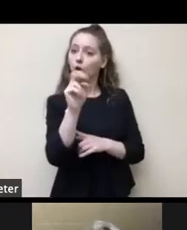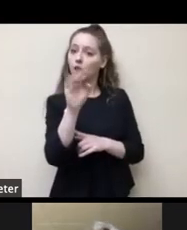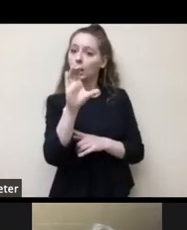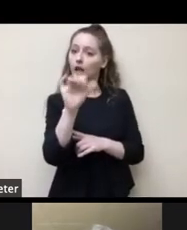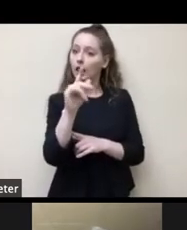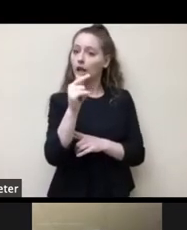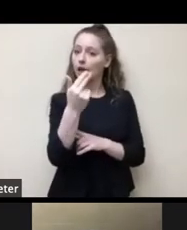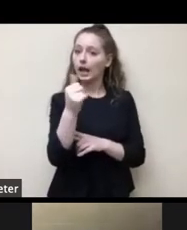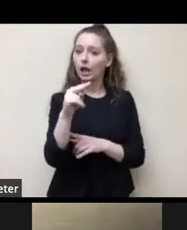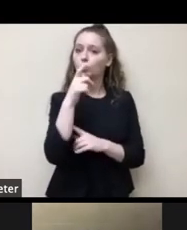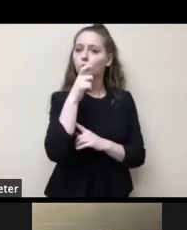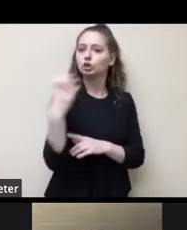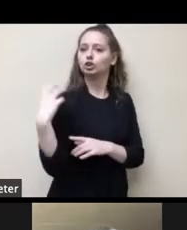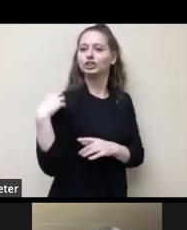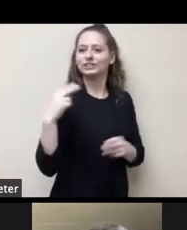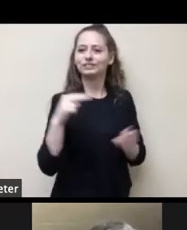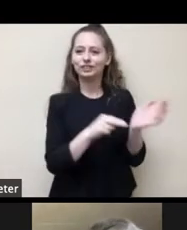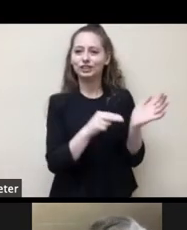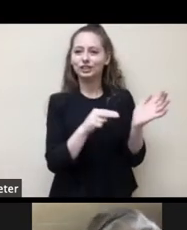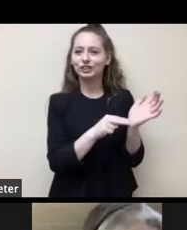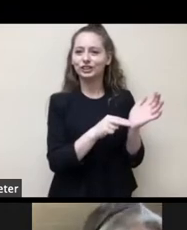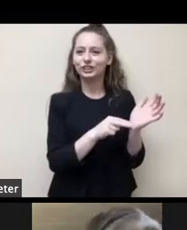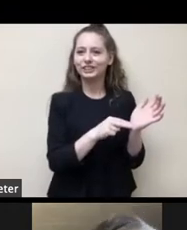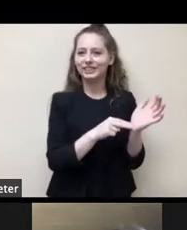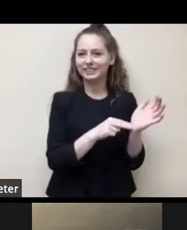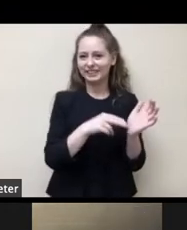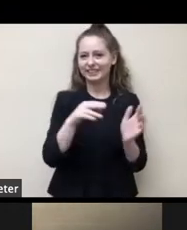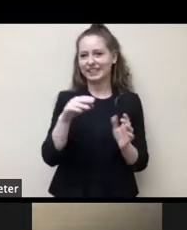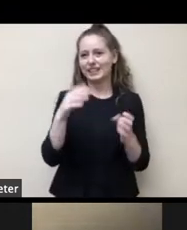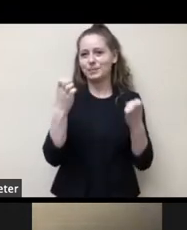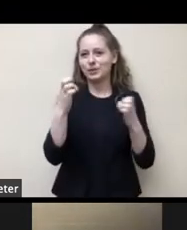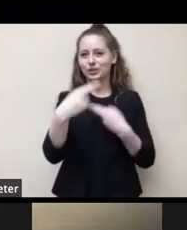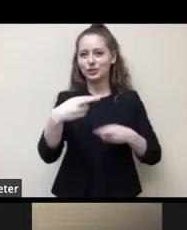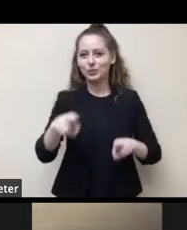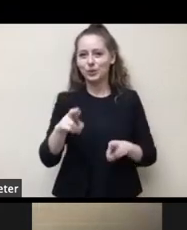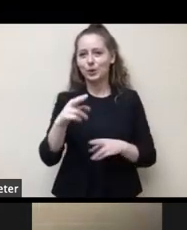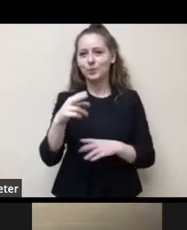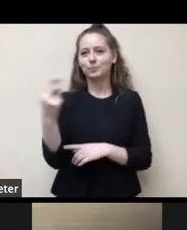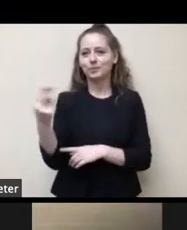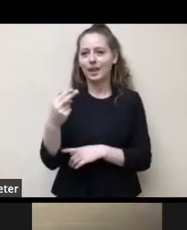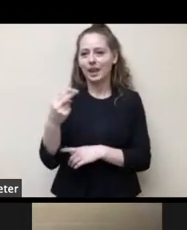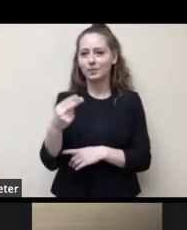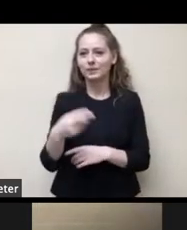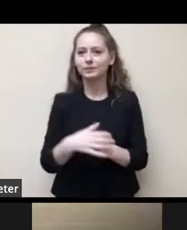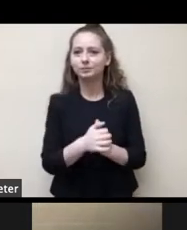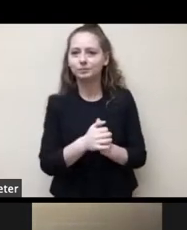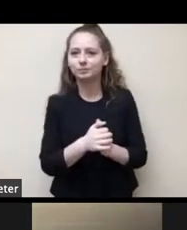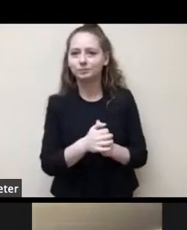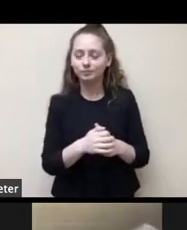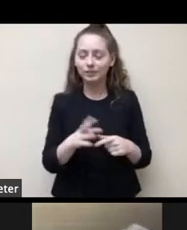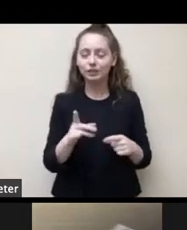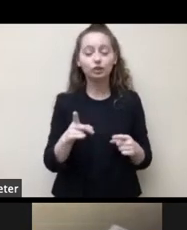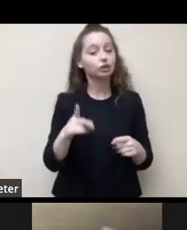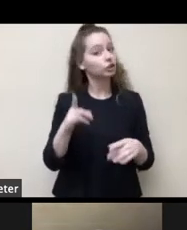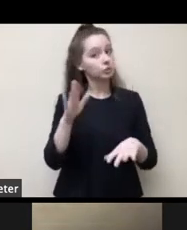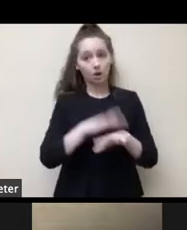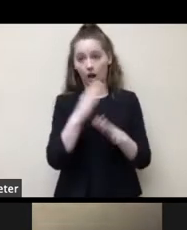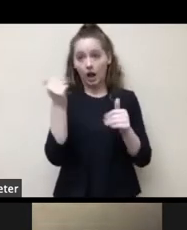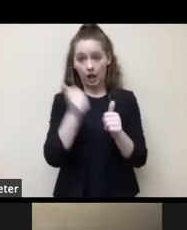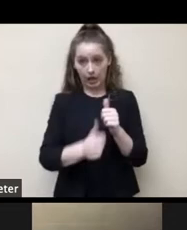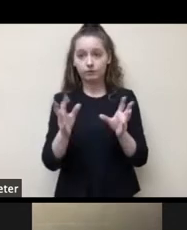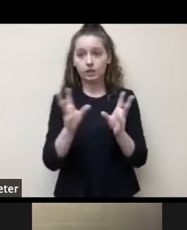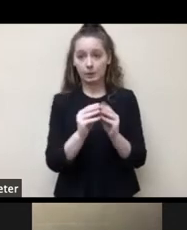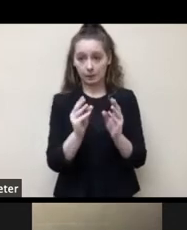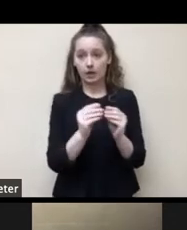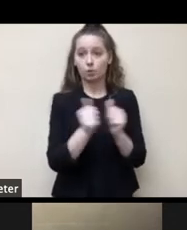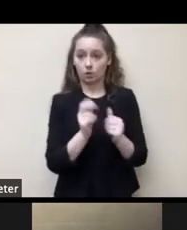room. I always butcher your title. I apologize, Karen. And she's been on every meeting with us as well. She gives us the report from